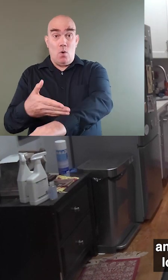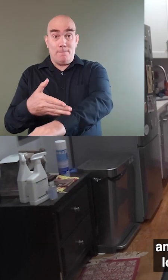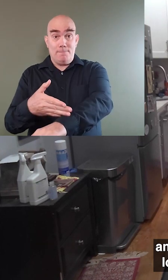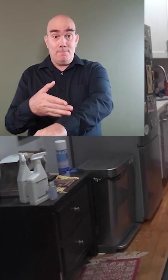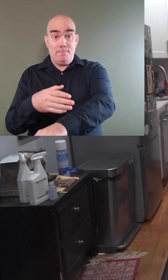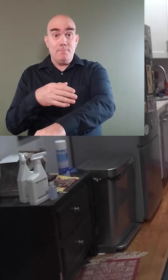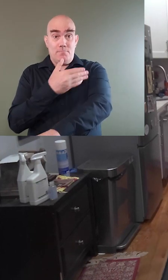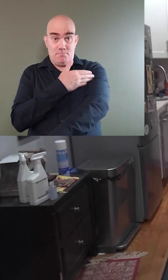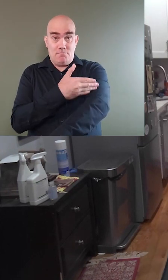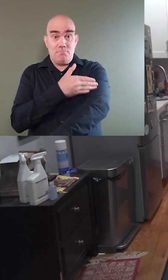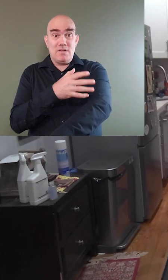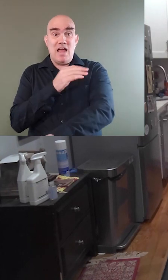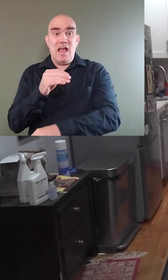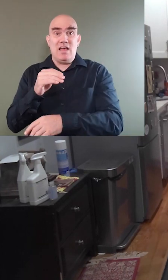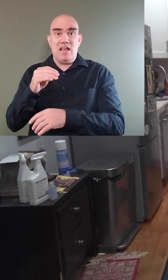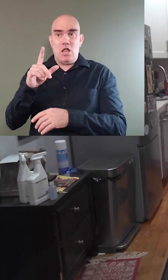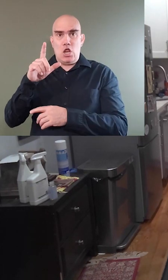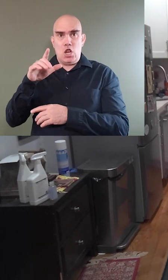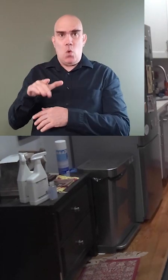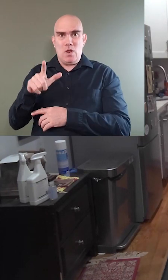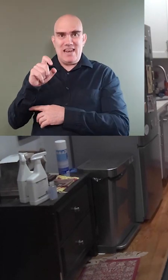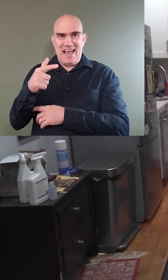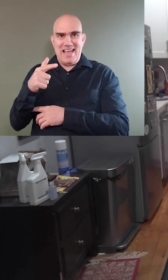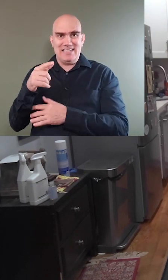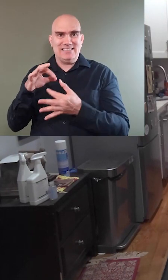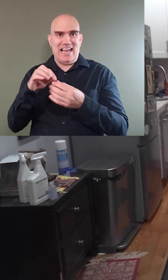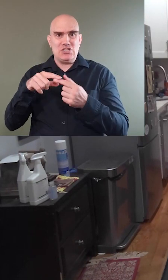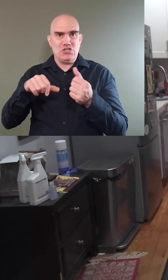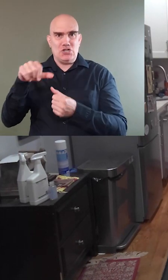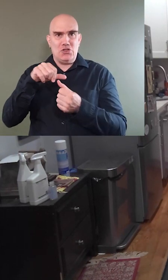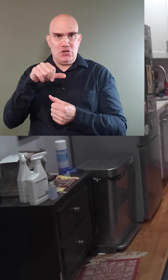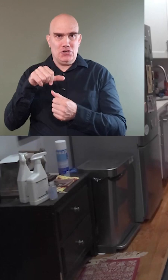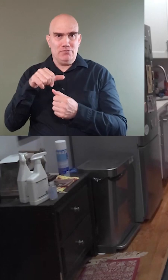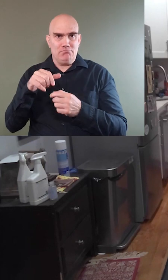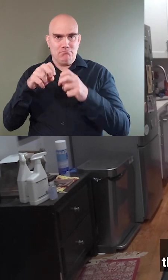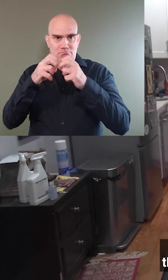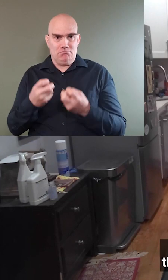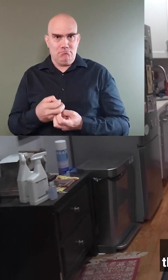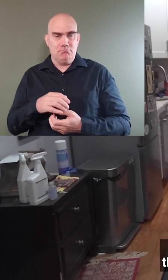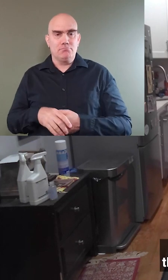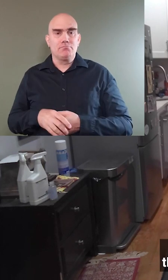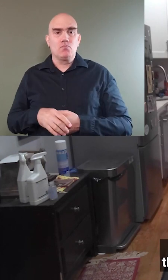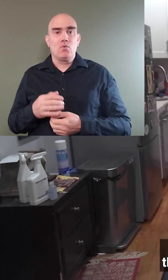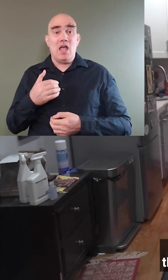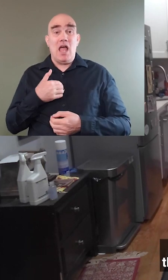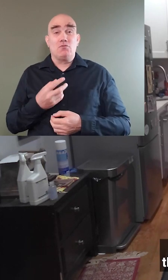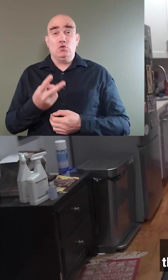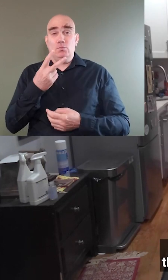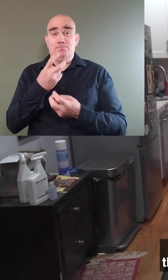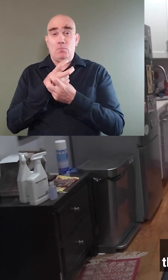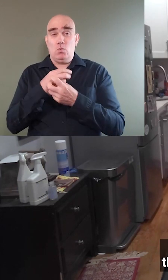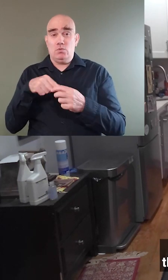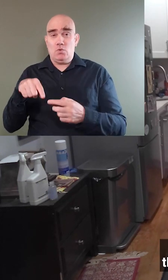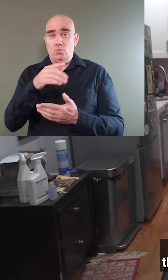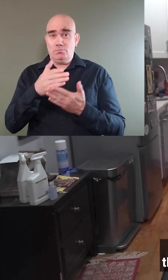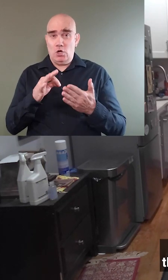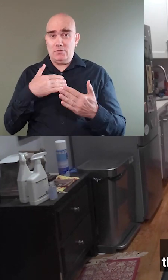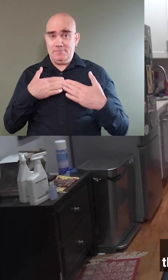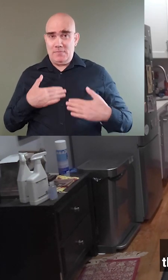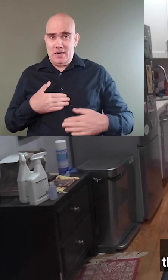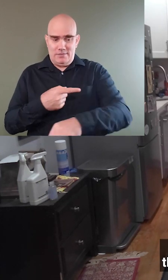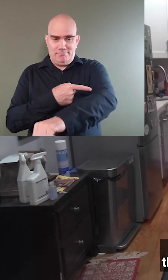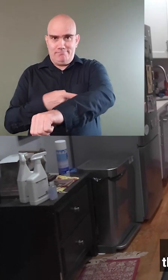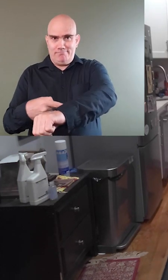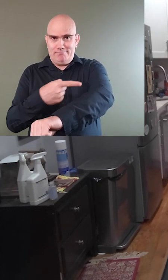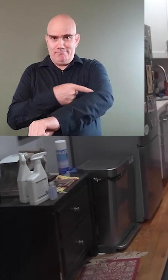of the forearm and our lower leg attach to each other. We have 2 bones in those parts of